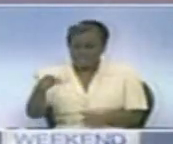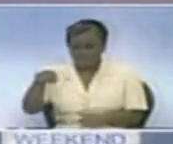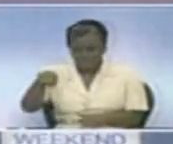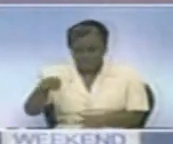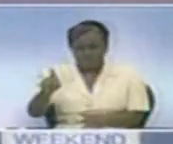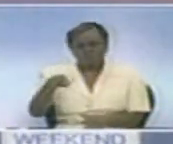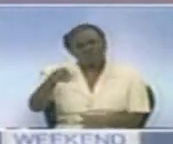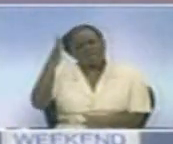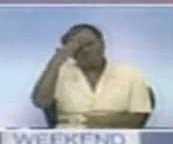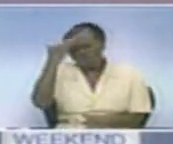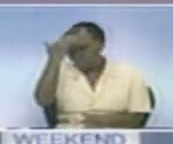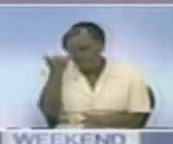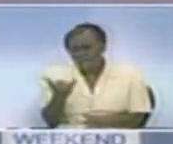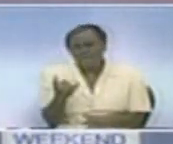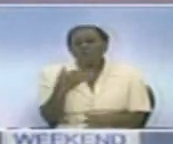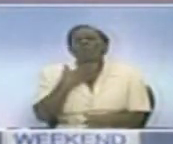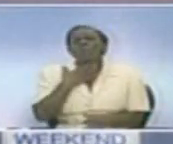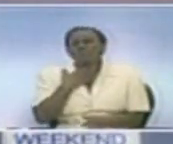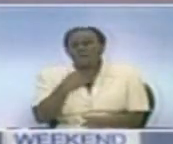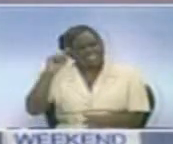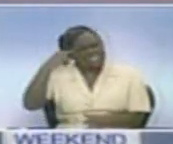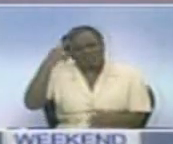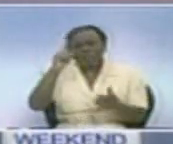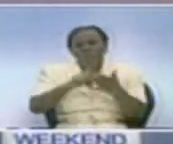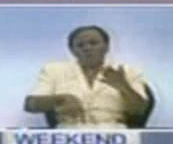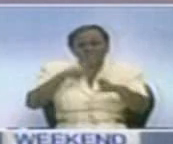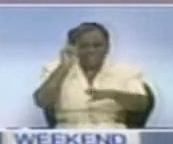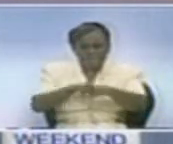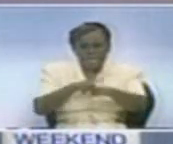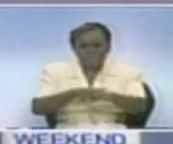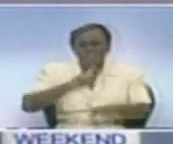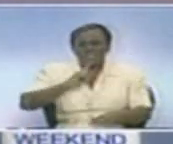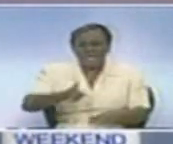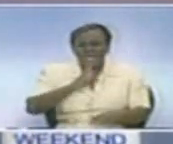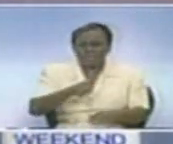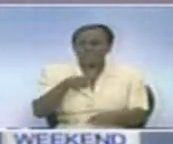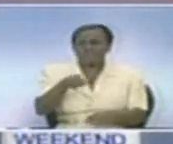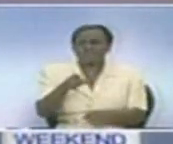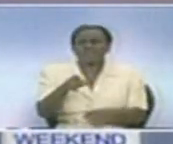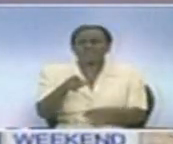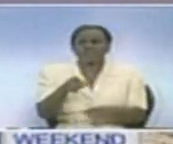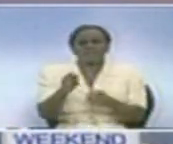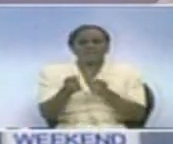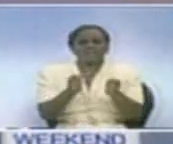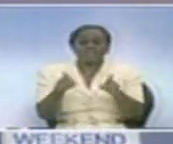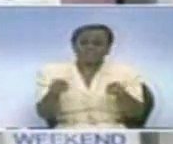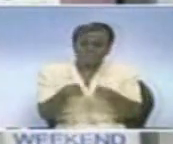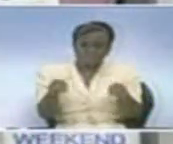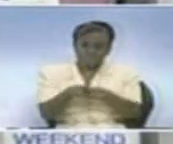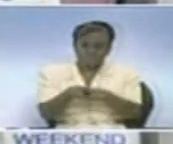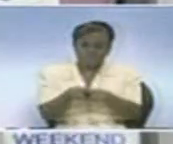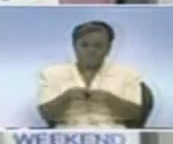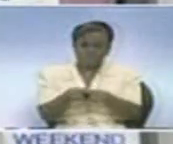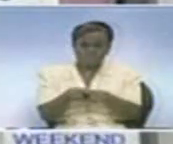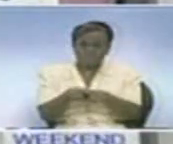you do not know what one would be thinking if that threat came in and it was not handled. Hence,